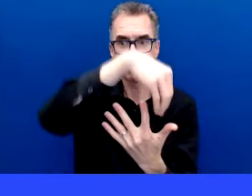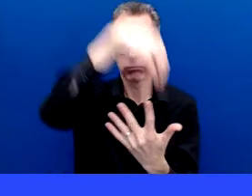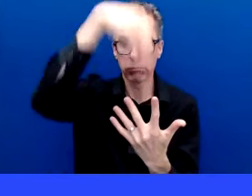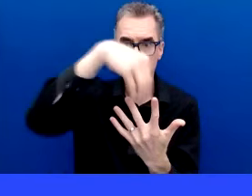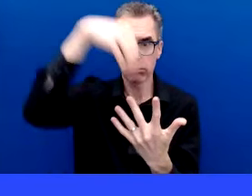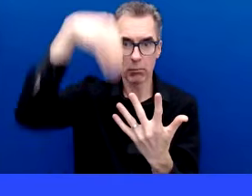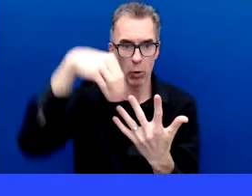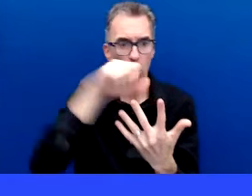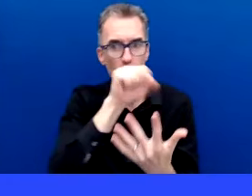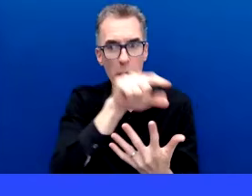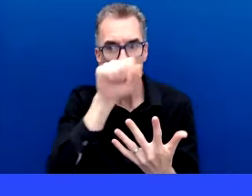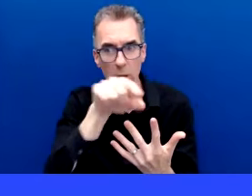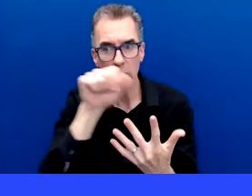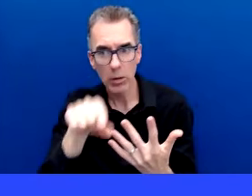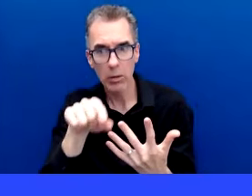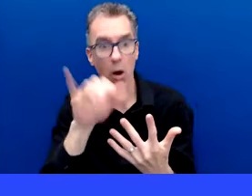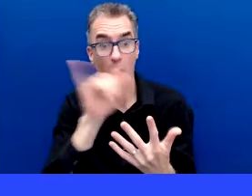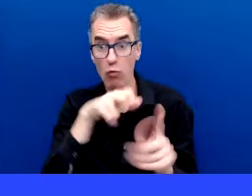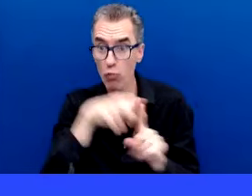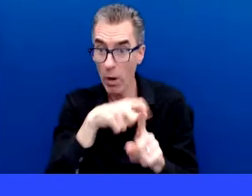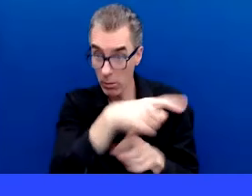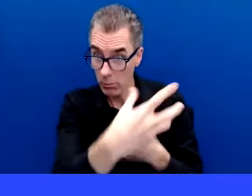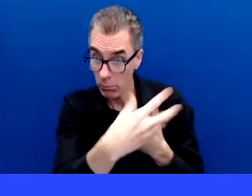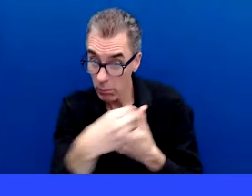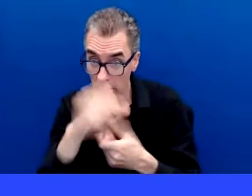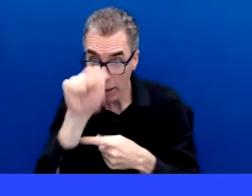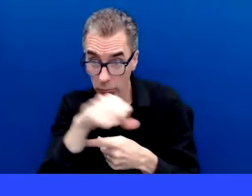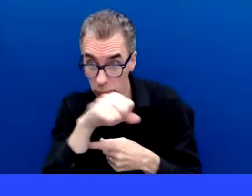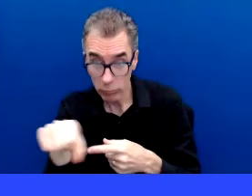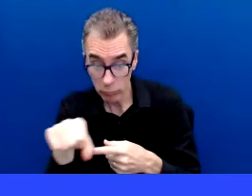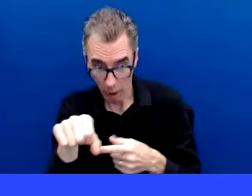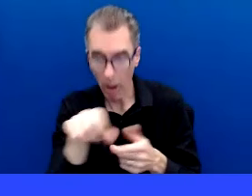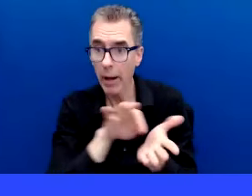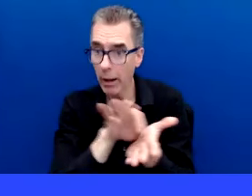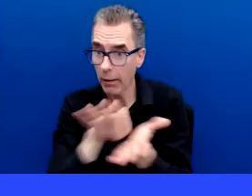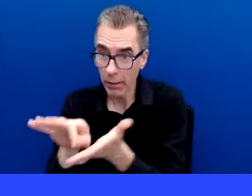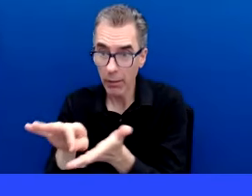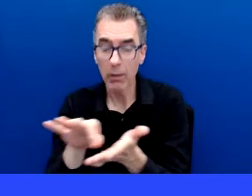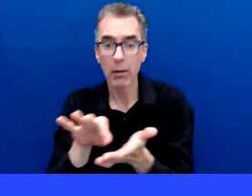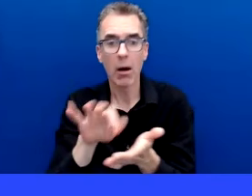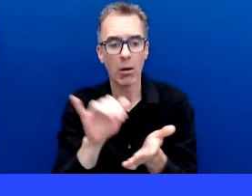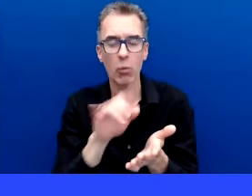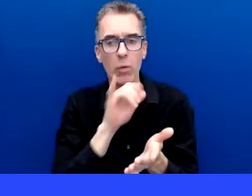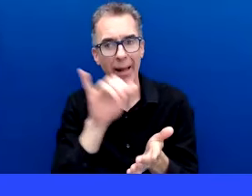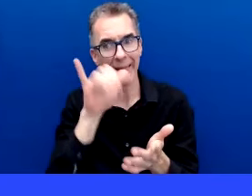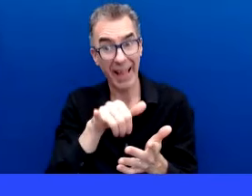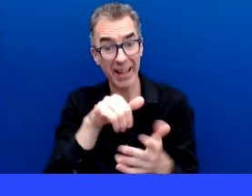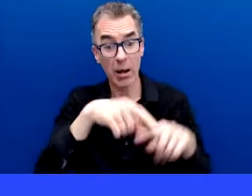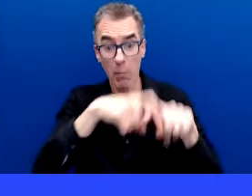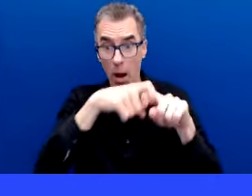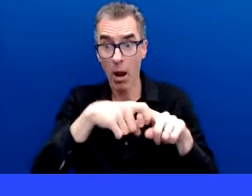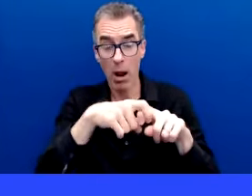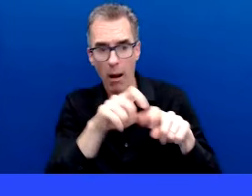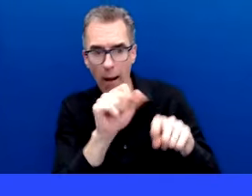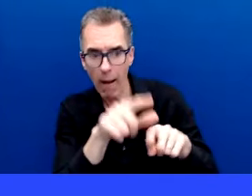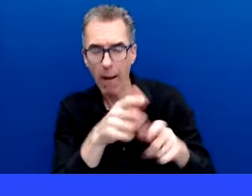It tracks student participation, and it encourages that interaction between the student and the